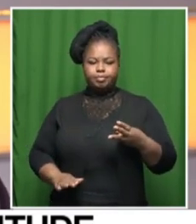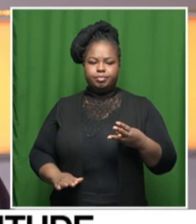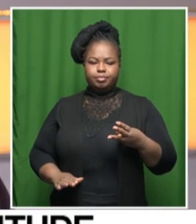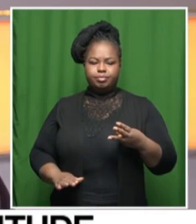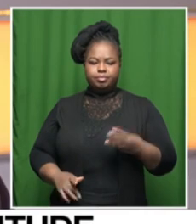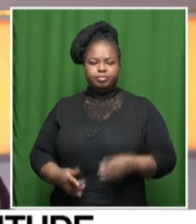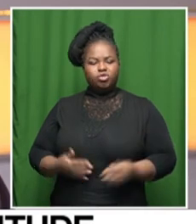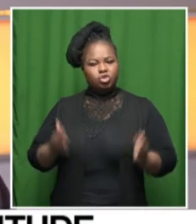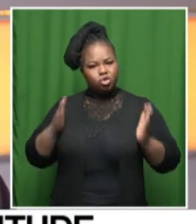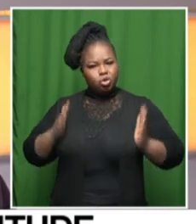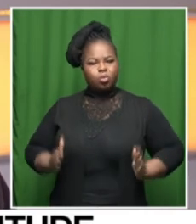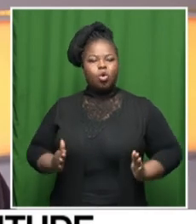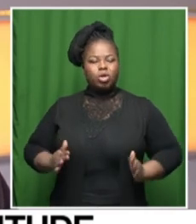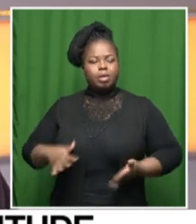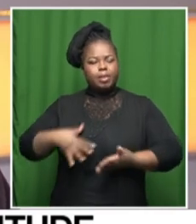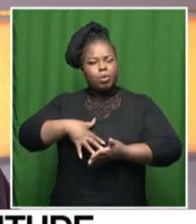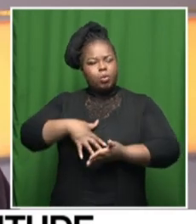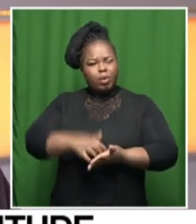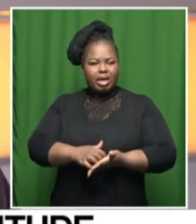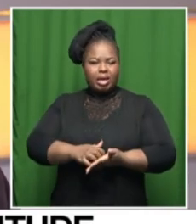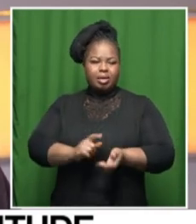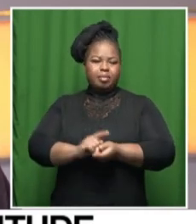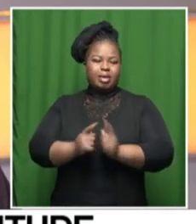Your immune system becomes very weak.